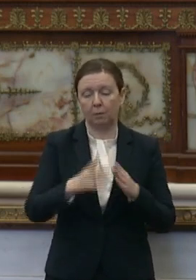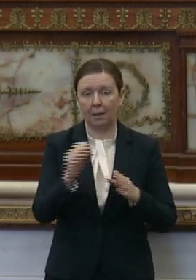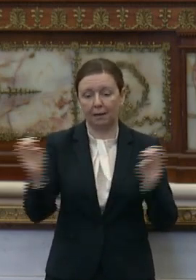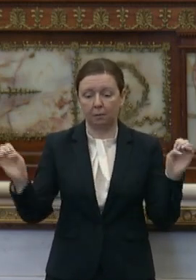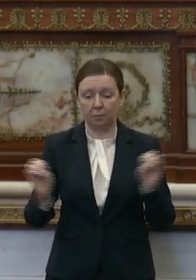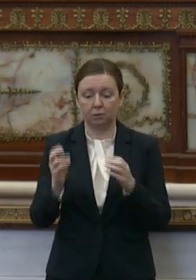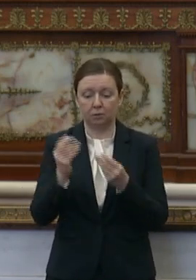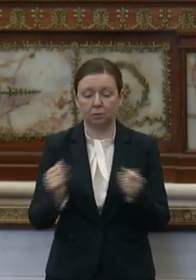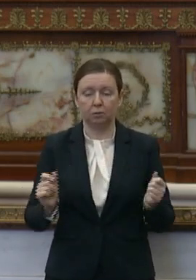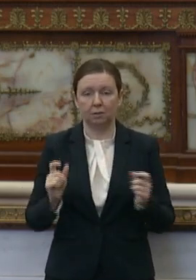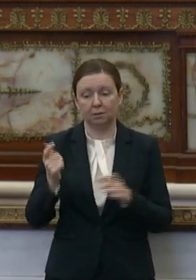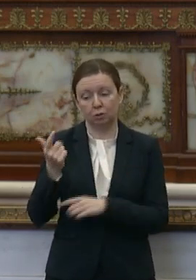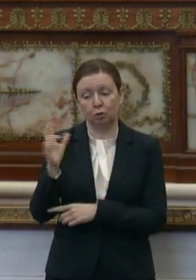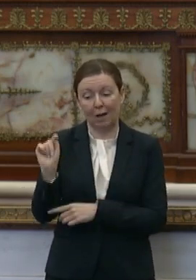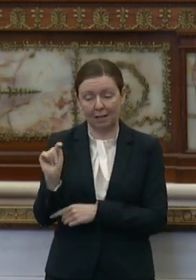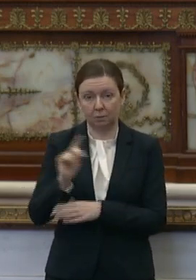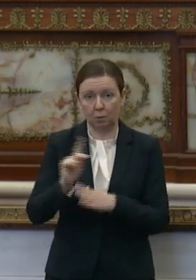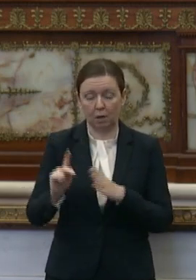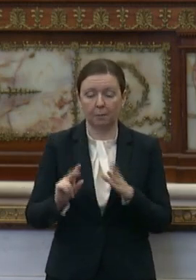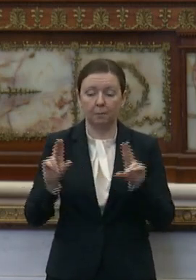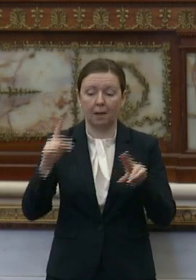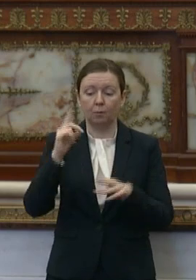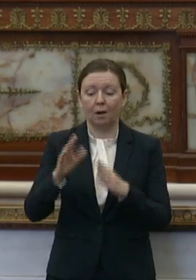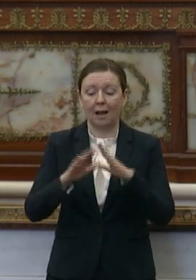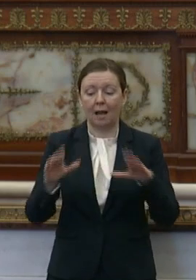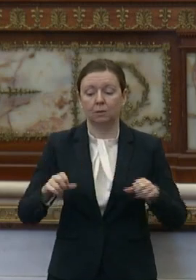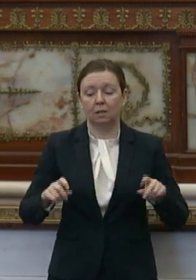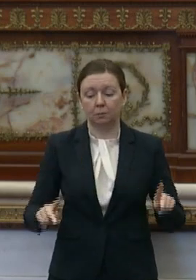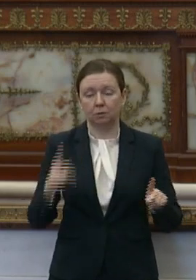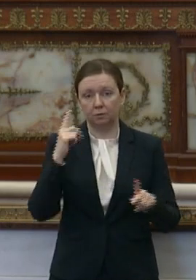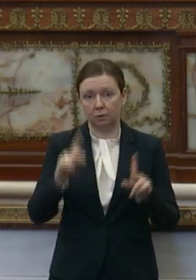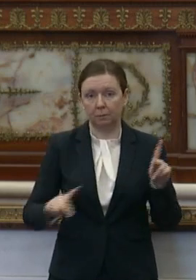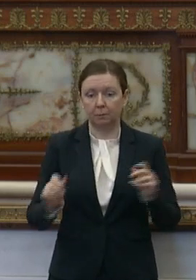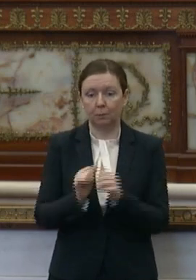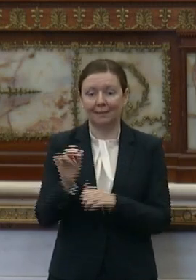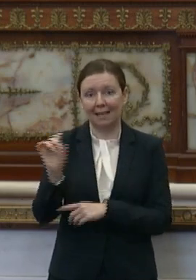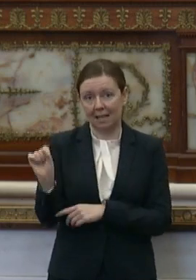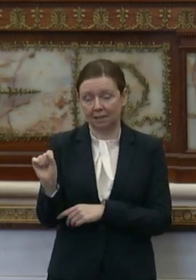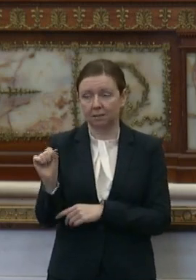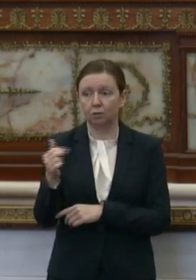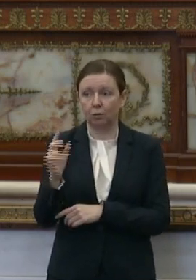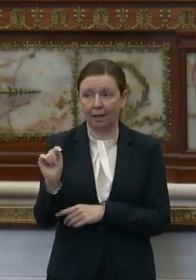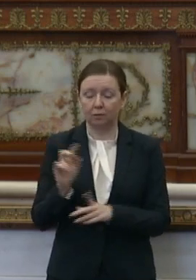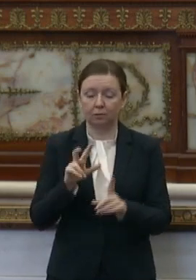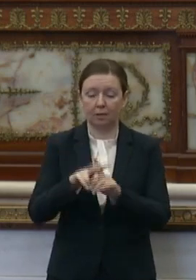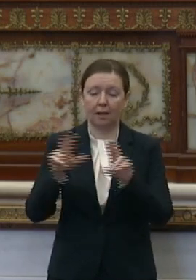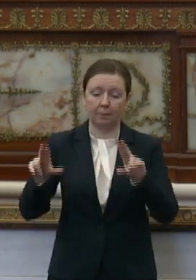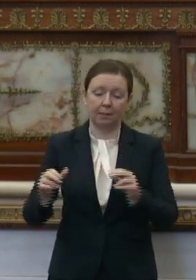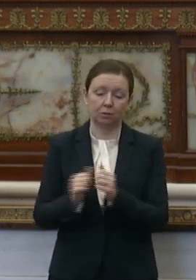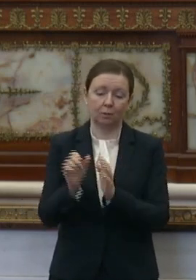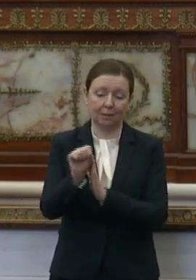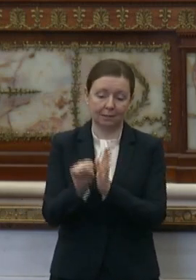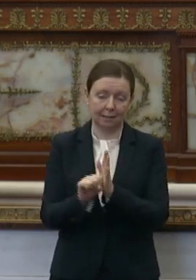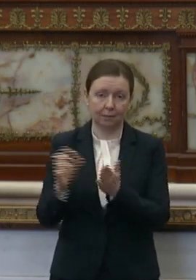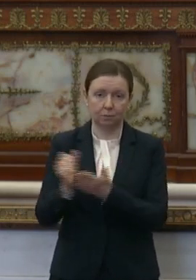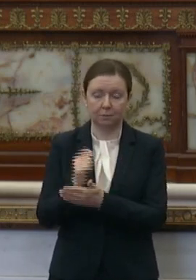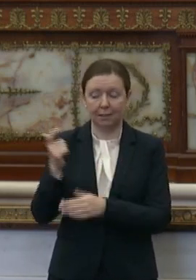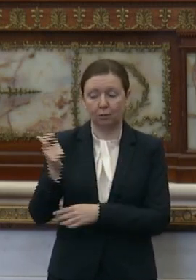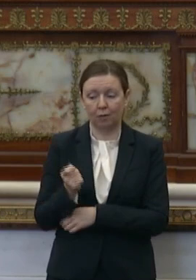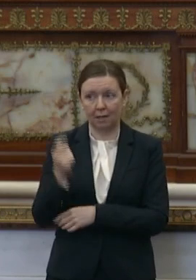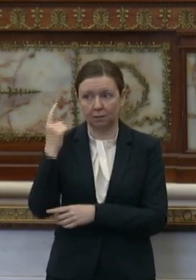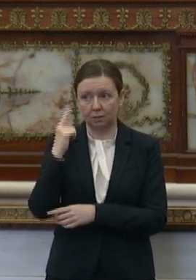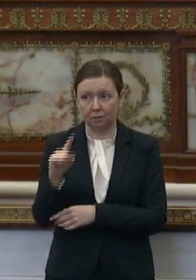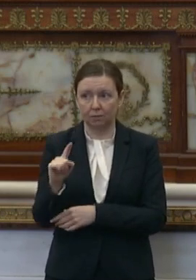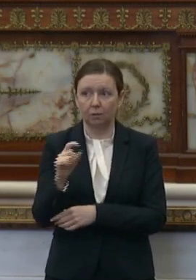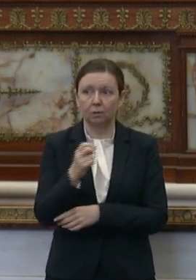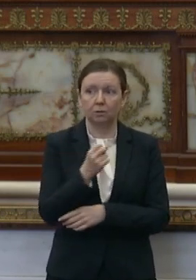Solutions Grant Program, and to apply for housing opportunities for persons with AIDS grant, and to file applications with the Commonwealth to obtain grants under the Act of